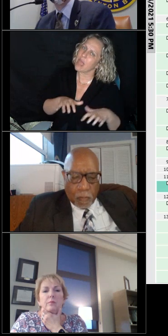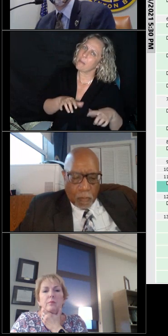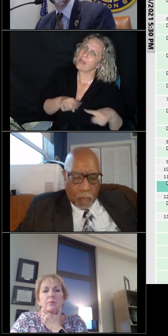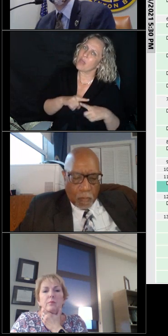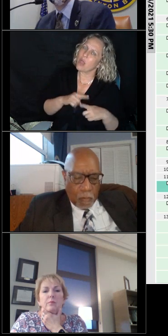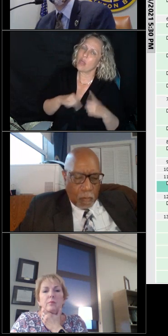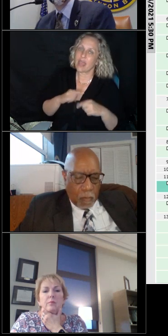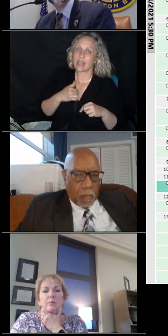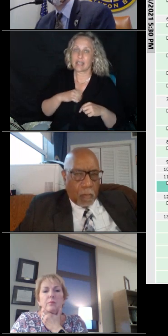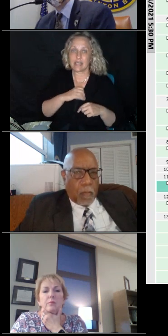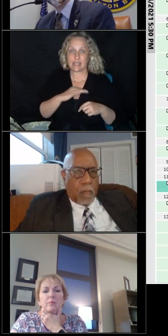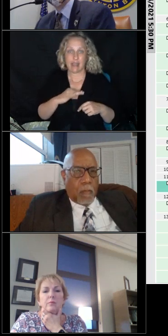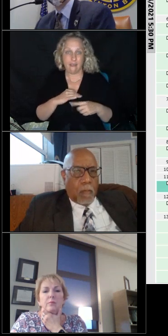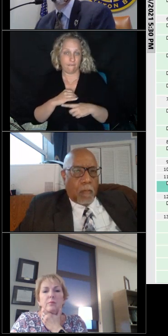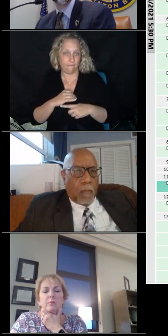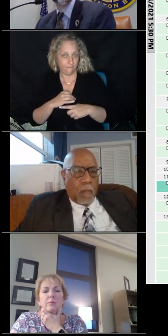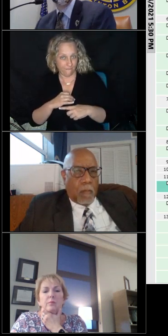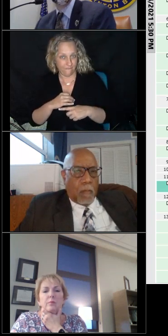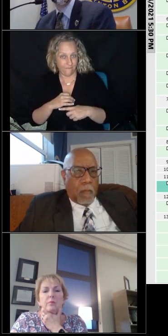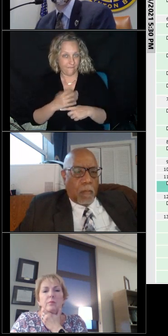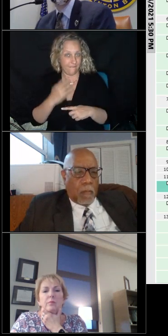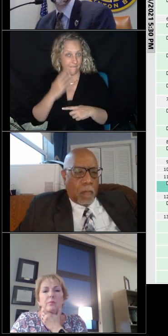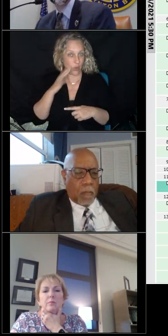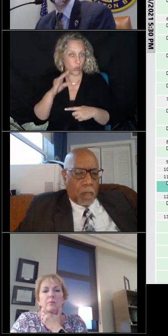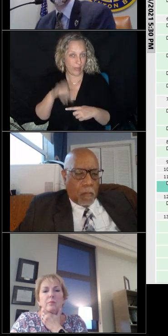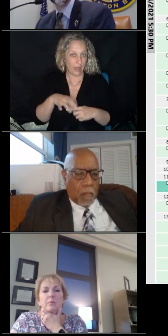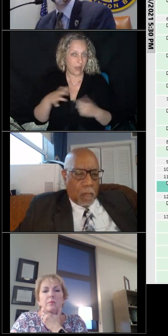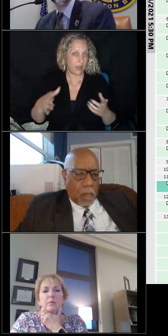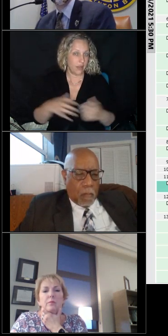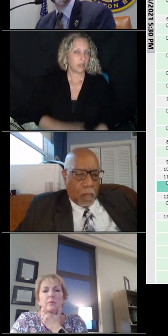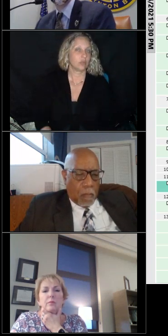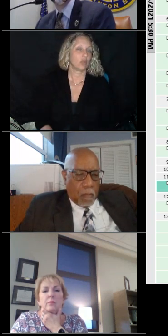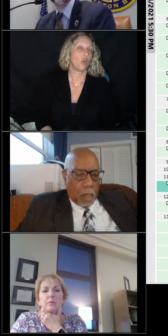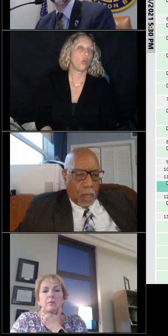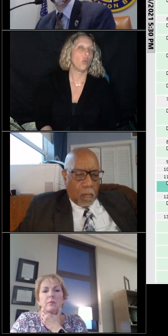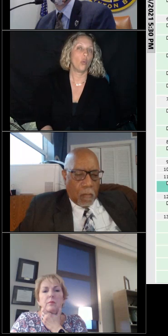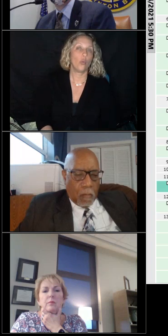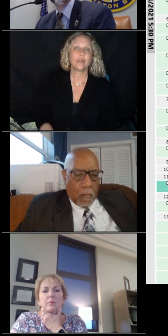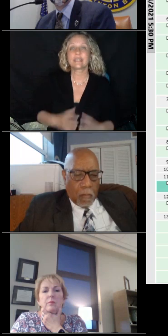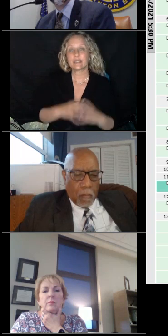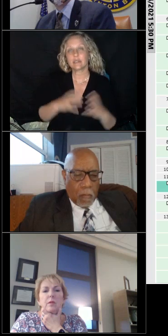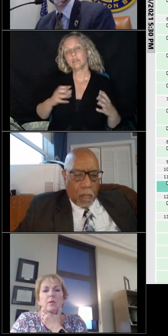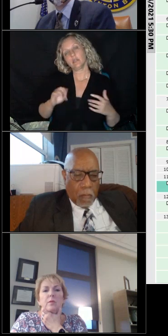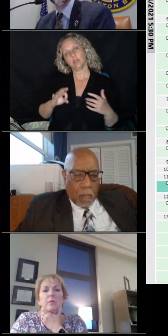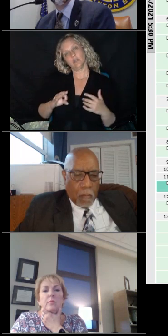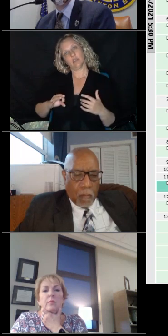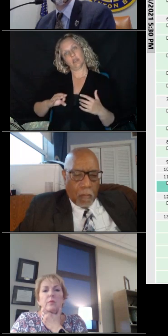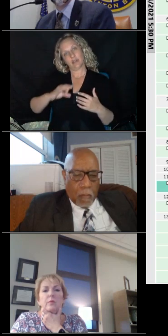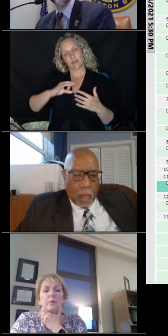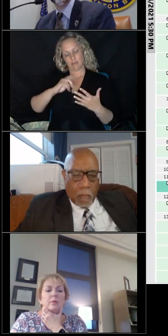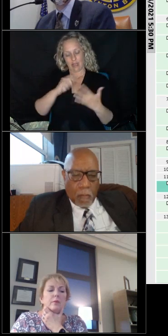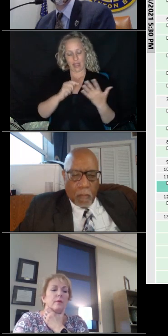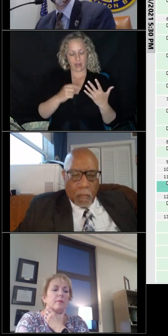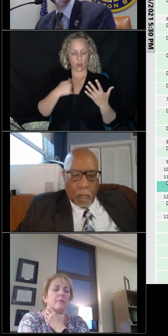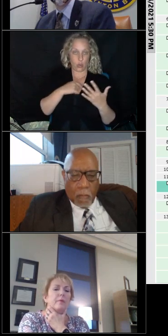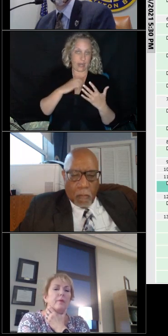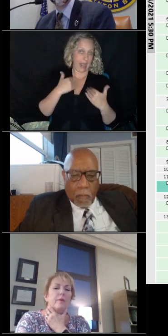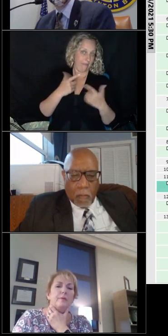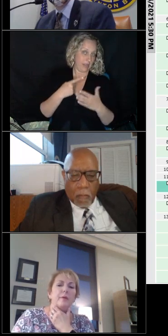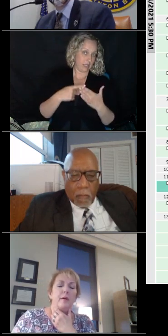than city staff, doing that? So that there's a lot of items I think we need to have